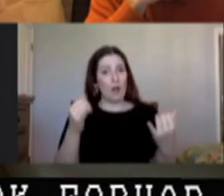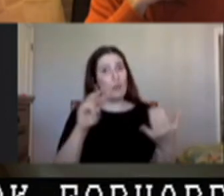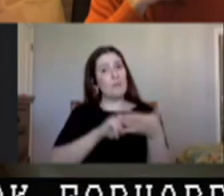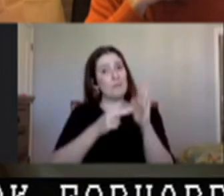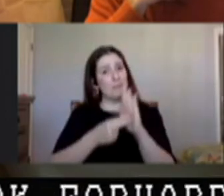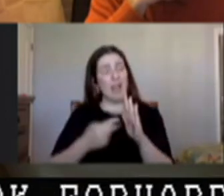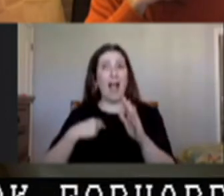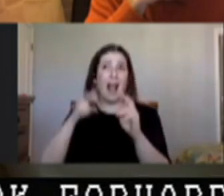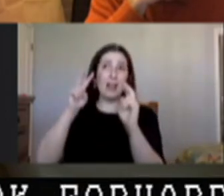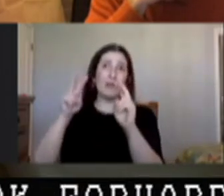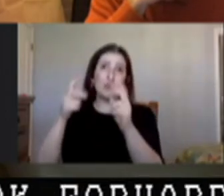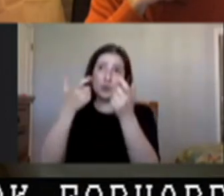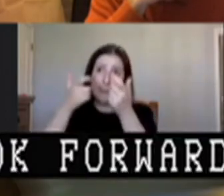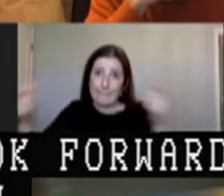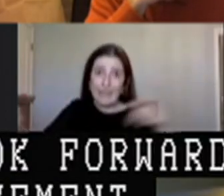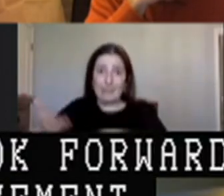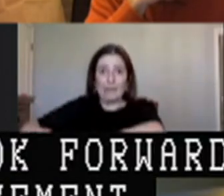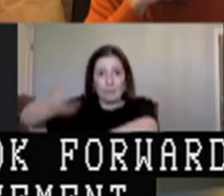improvements. I